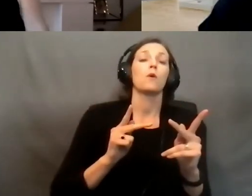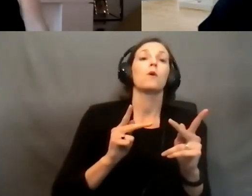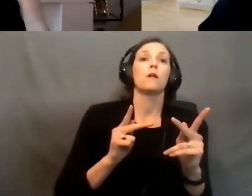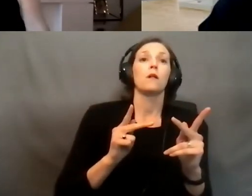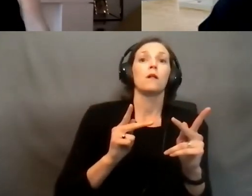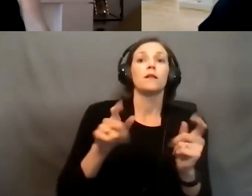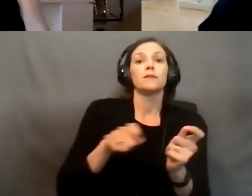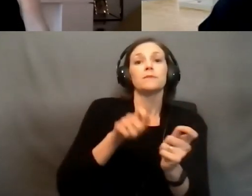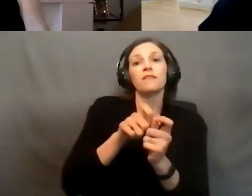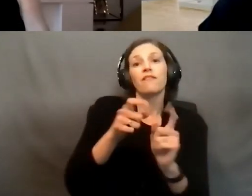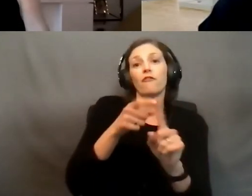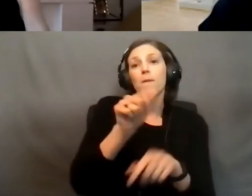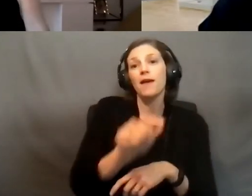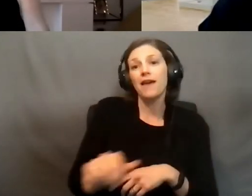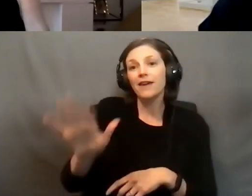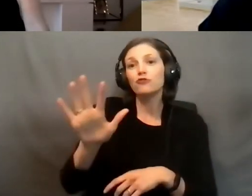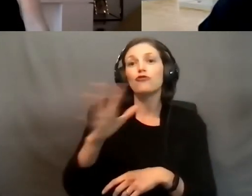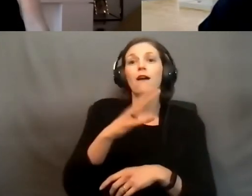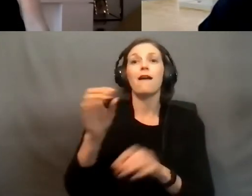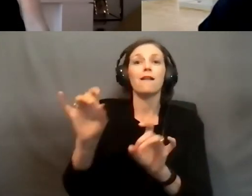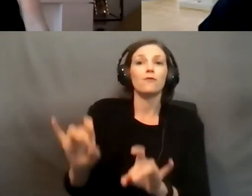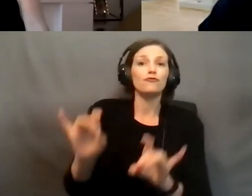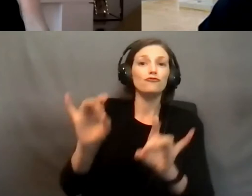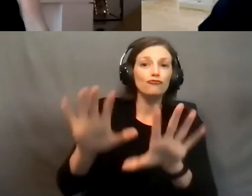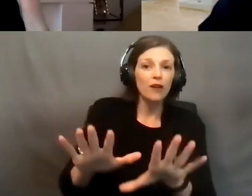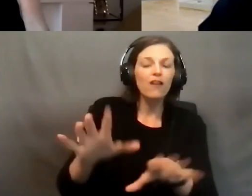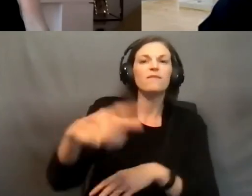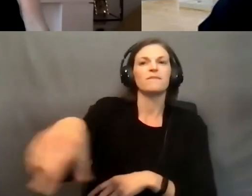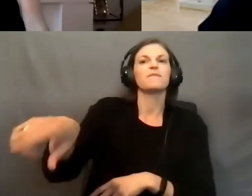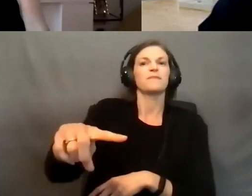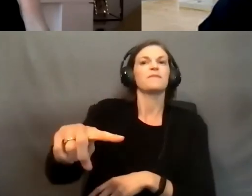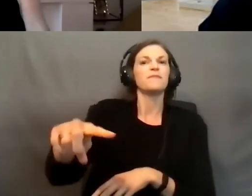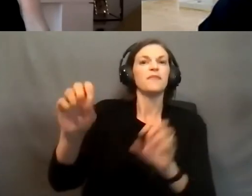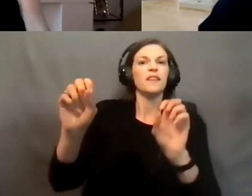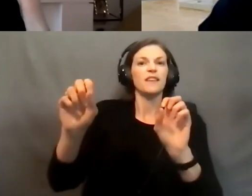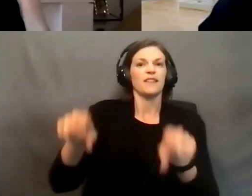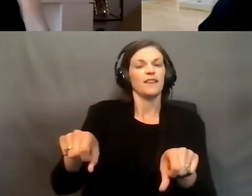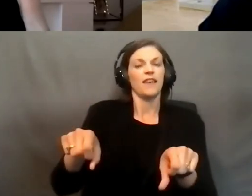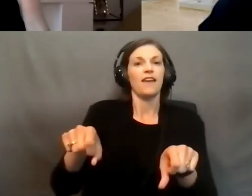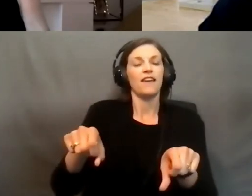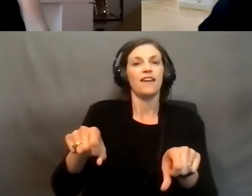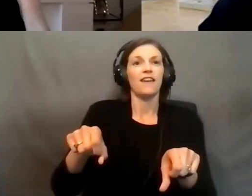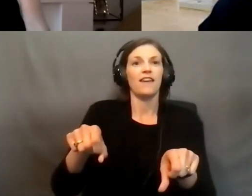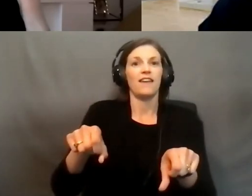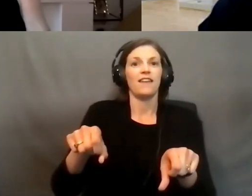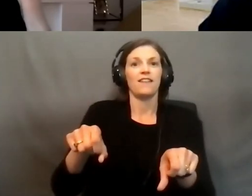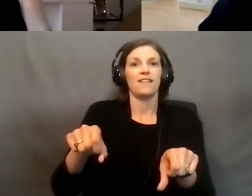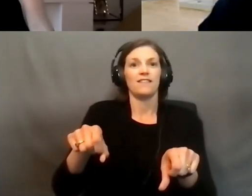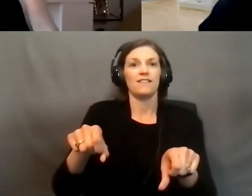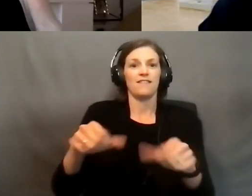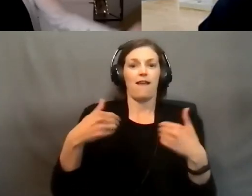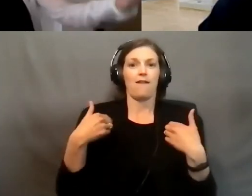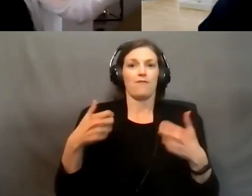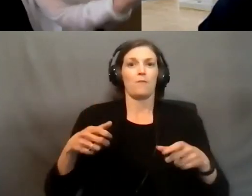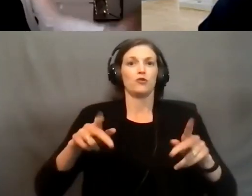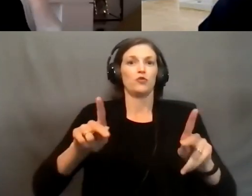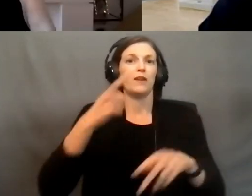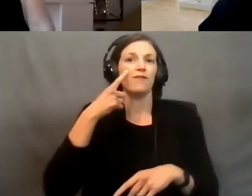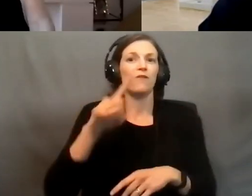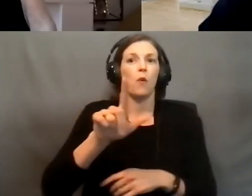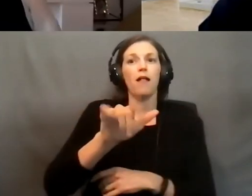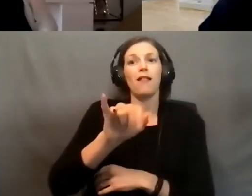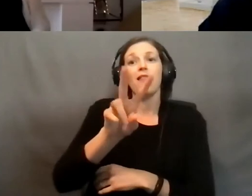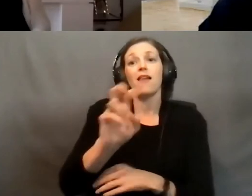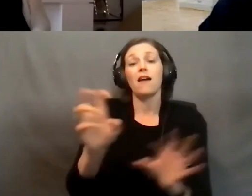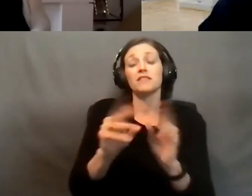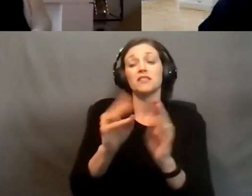Asia and Australia, can have the opportunity of a live session. Anyone else would like to